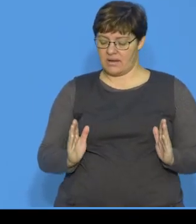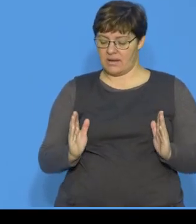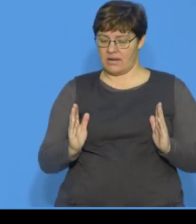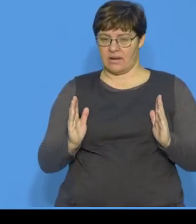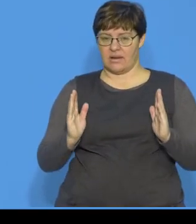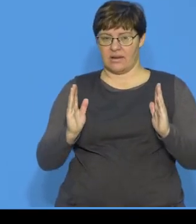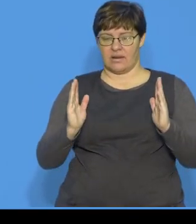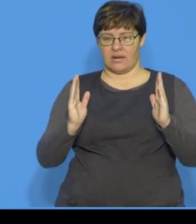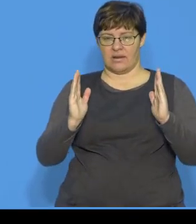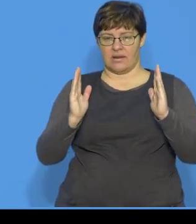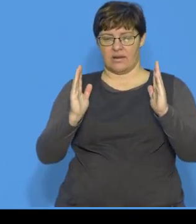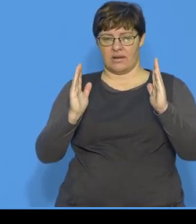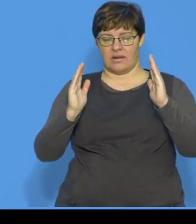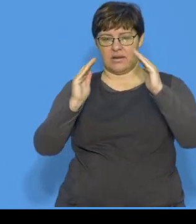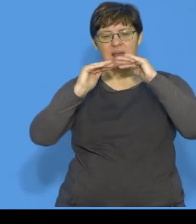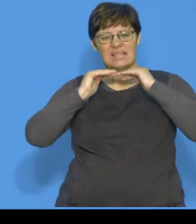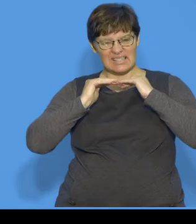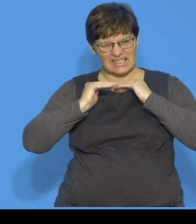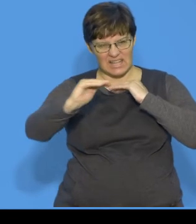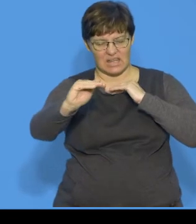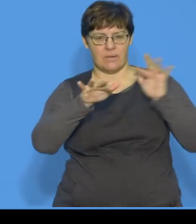stationary population growth.